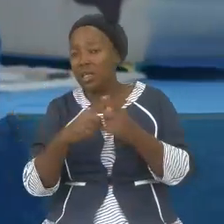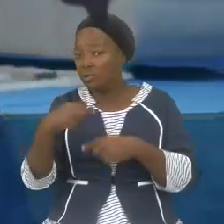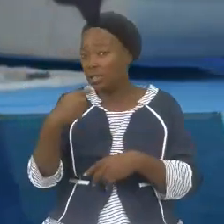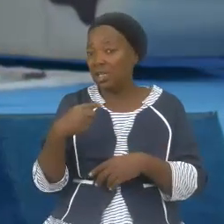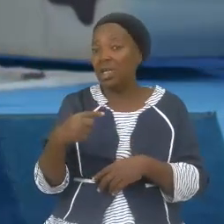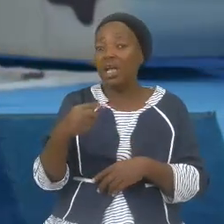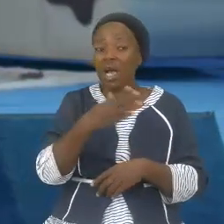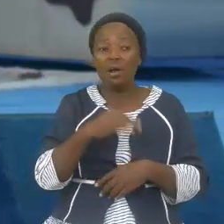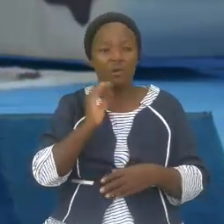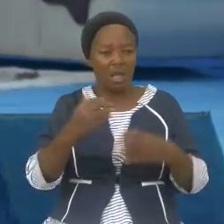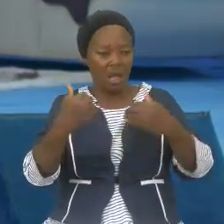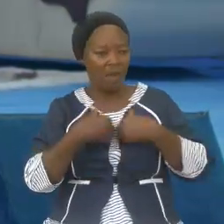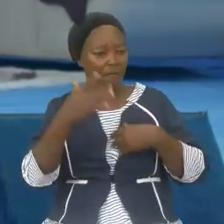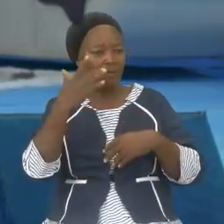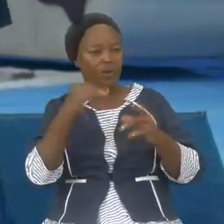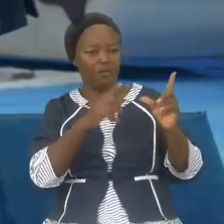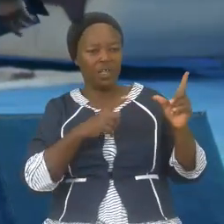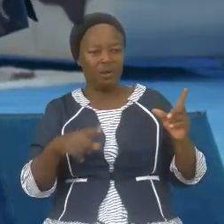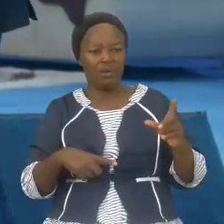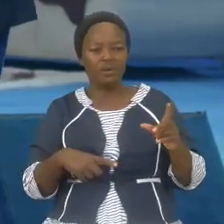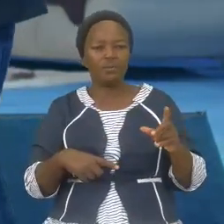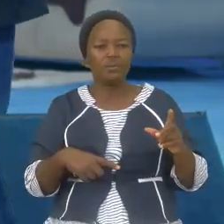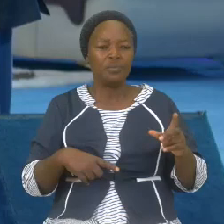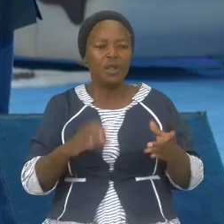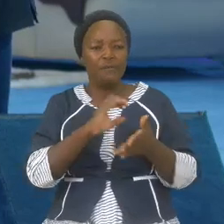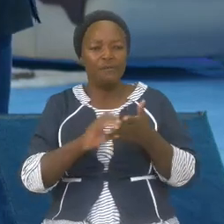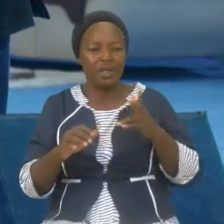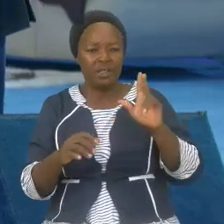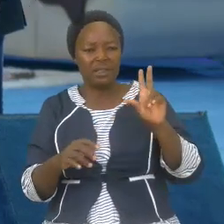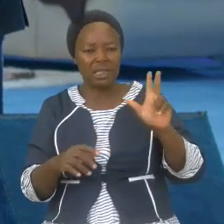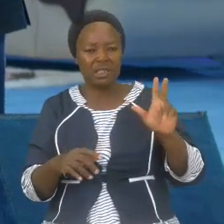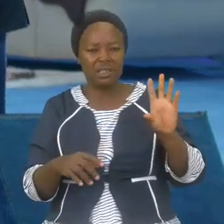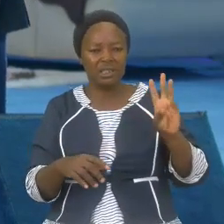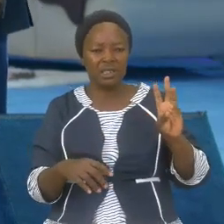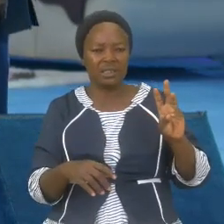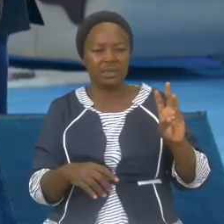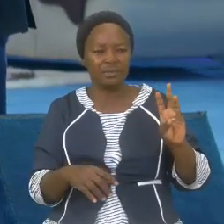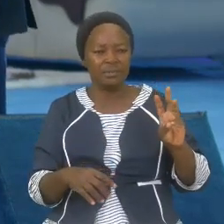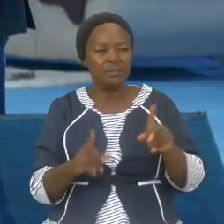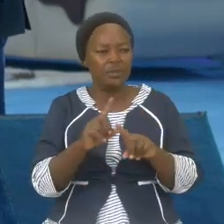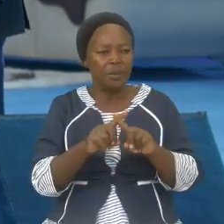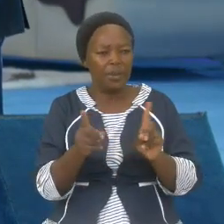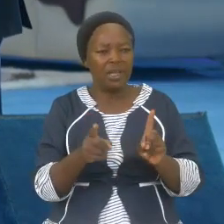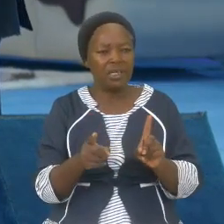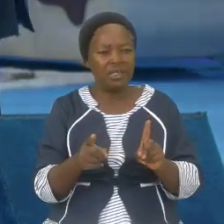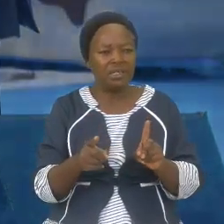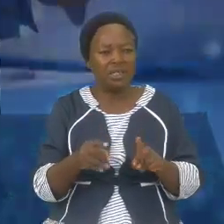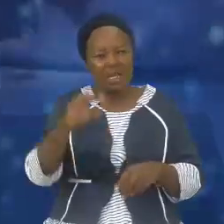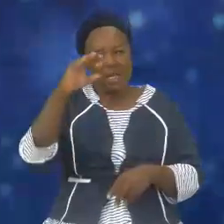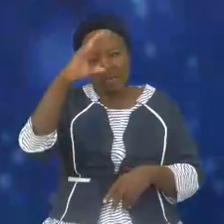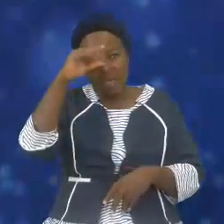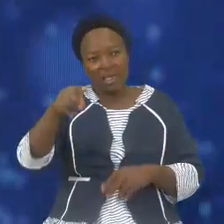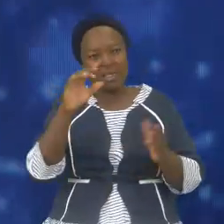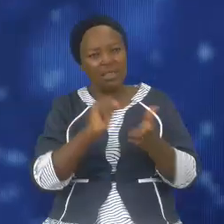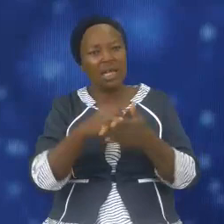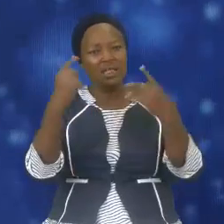obtain favor of the Lord. Verse 36, in verse 36, but he that sinneth against